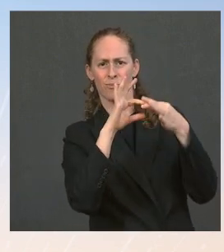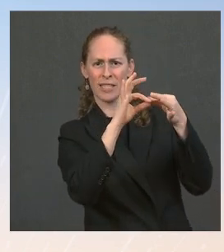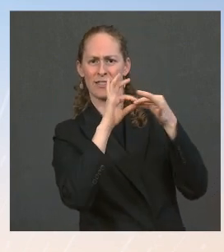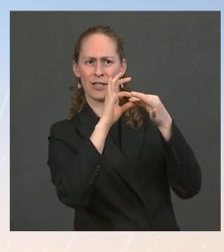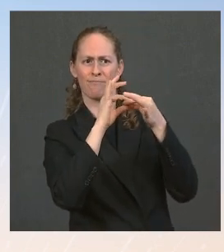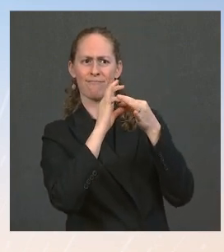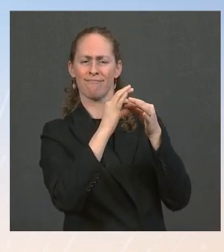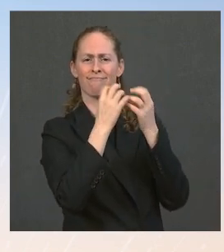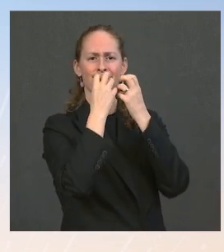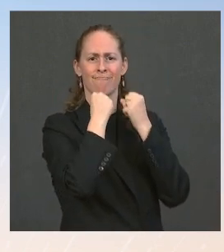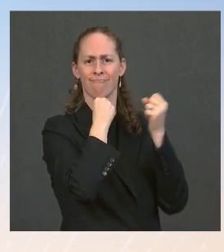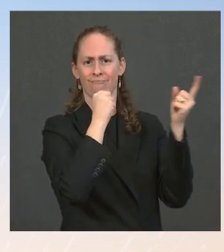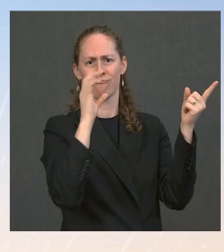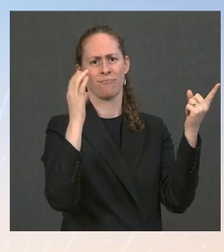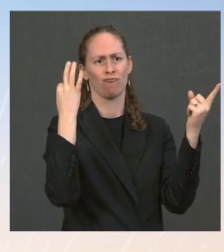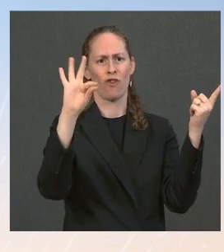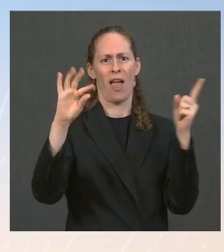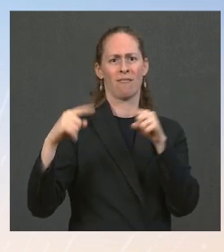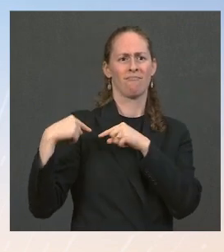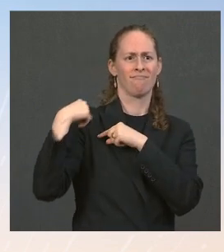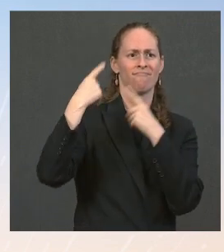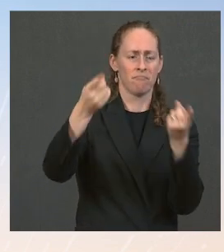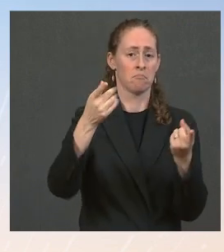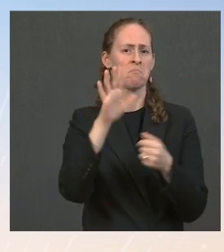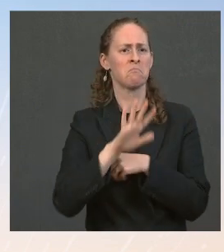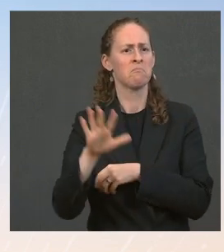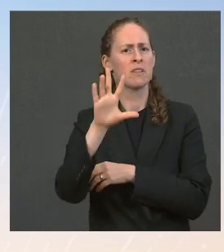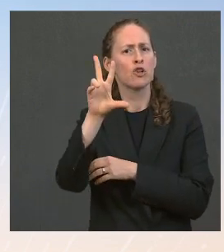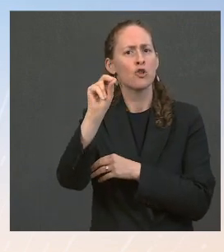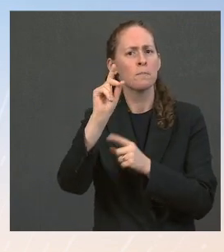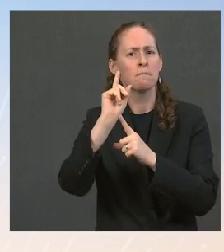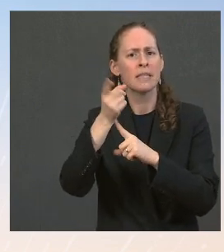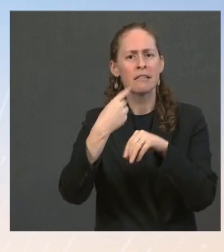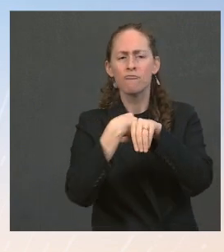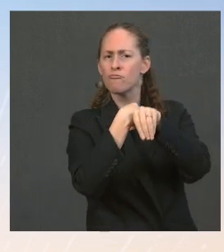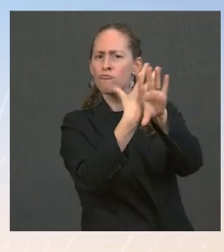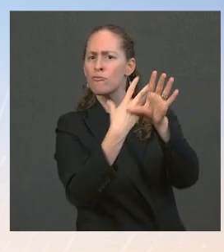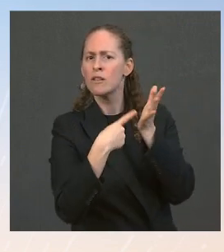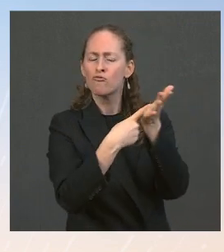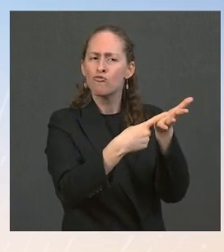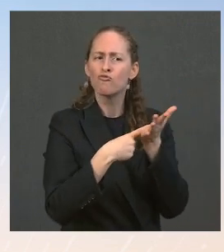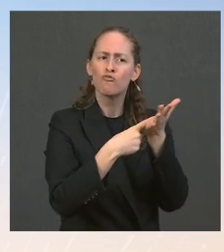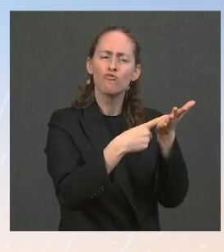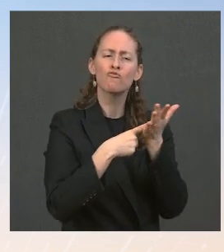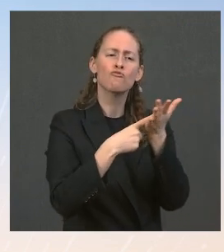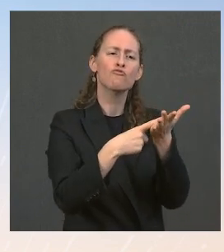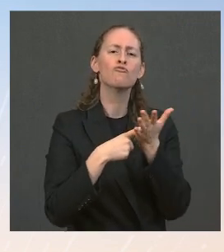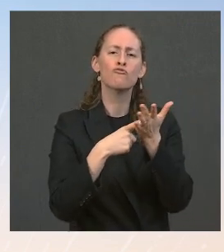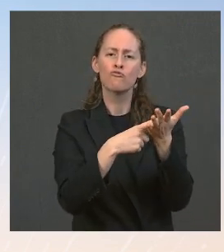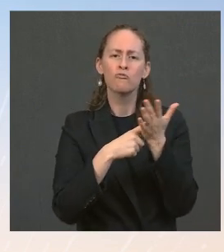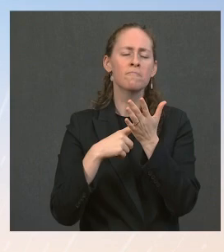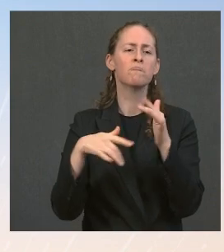France. It was about 30 minutes long. As we noted in the readout, and as you said, it was extensive,